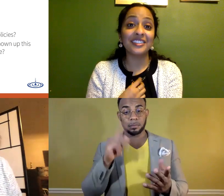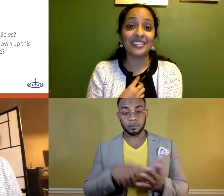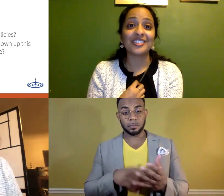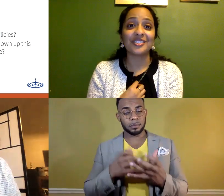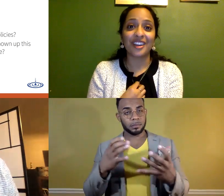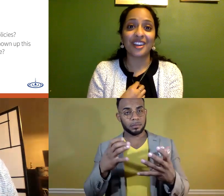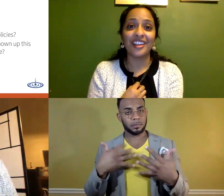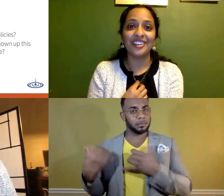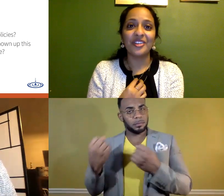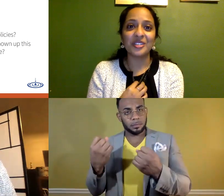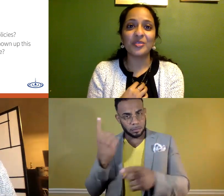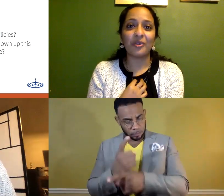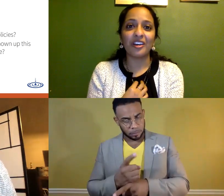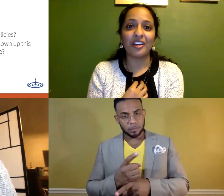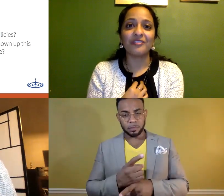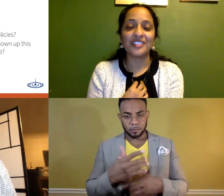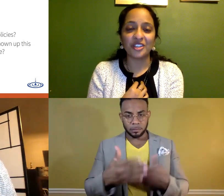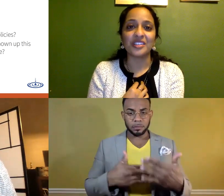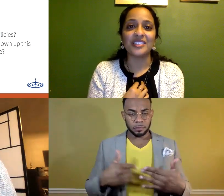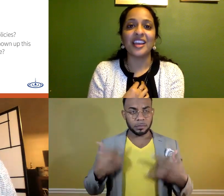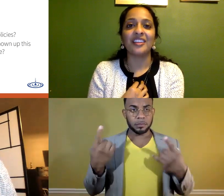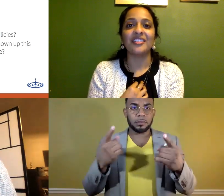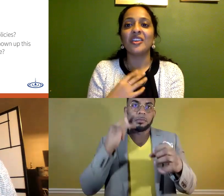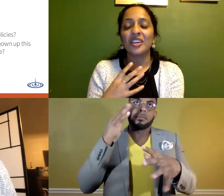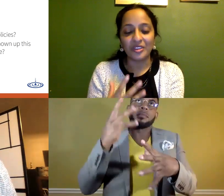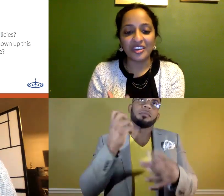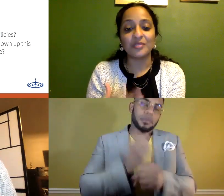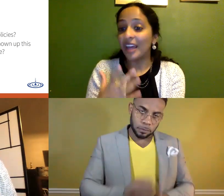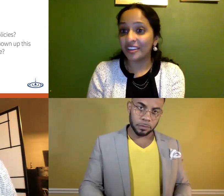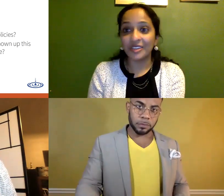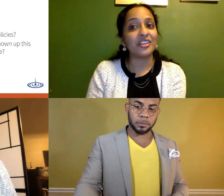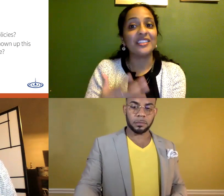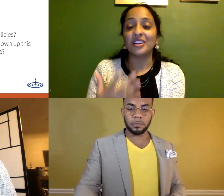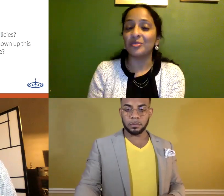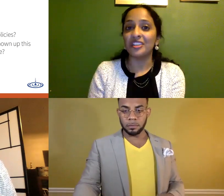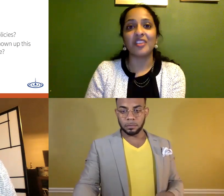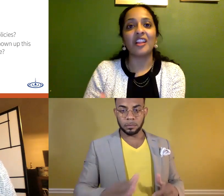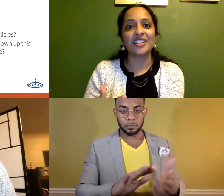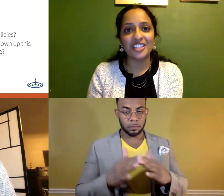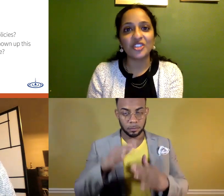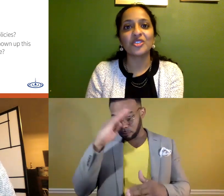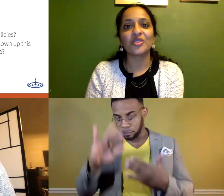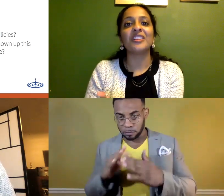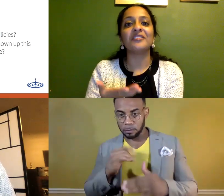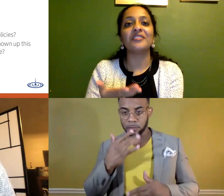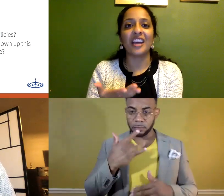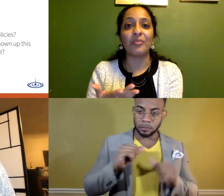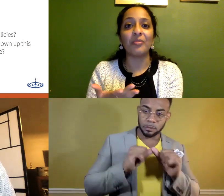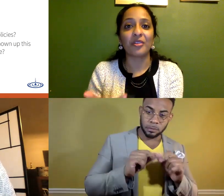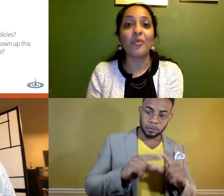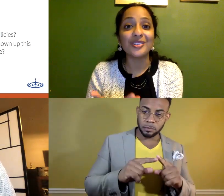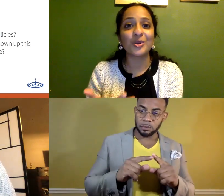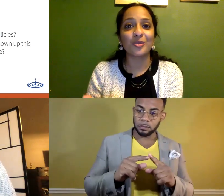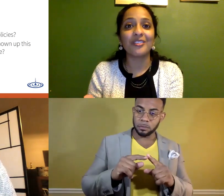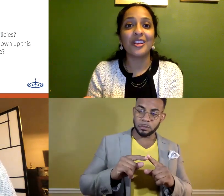of resilience, right? This has been going on for centuries, and communities, Black communities and communities of color, continue to lift